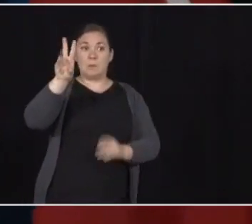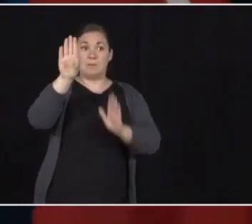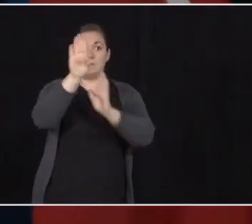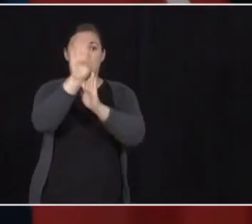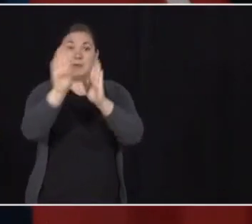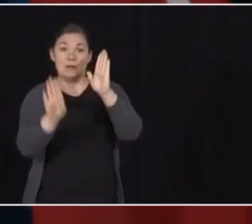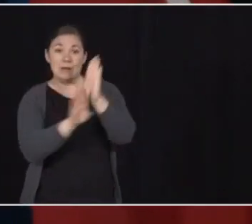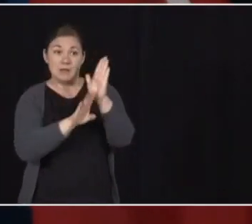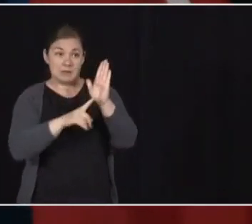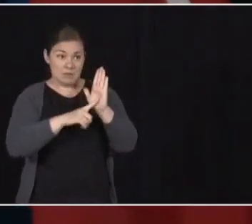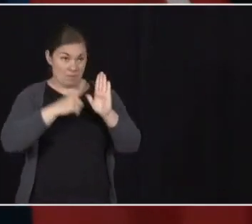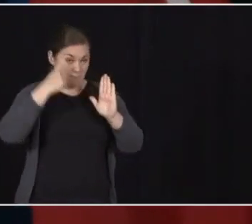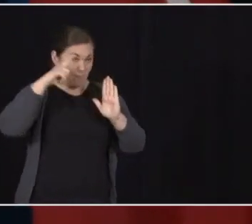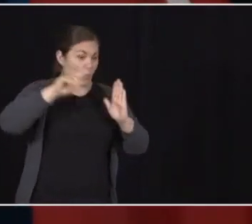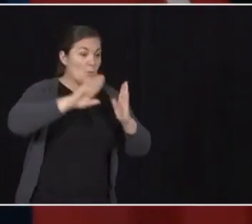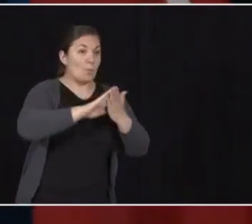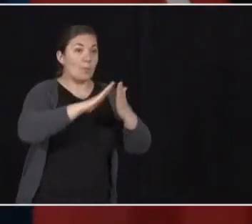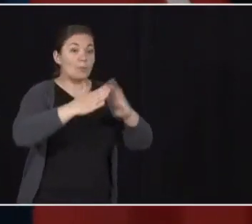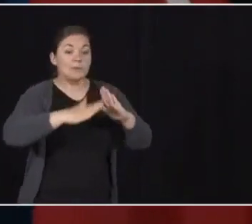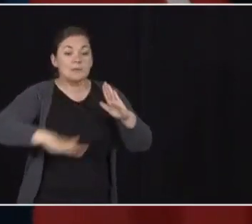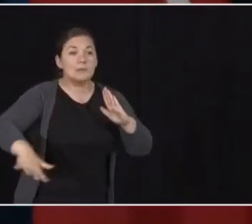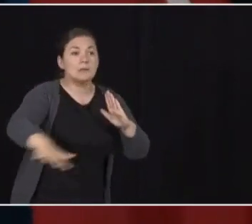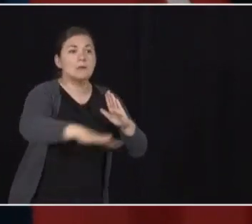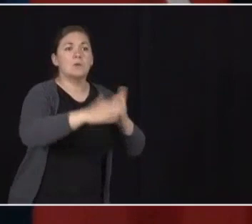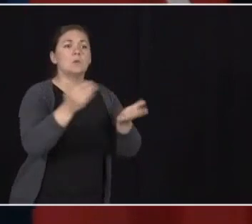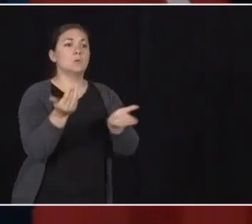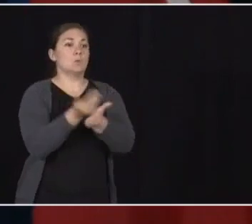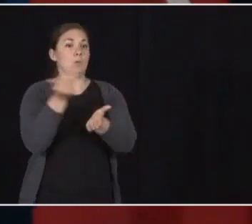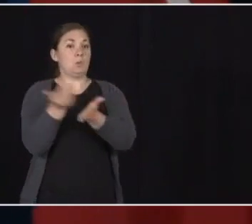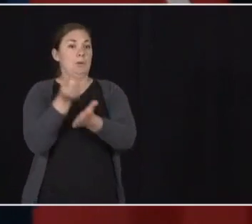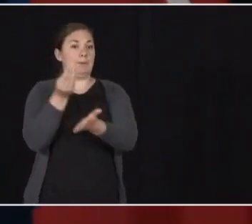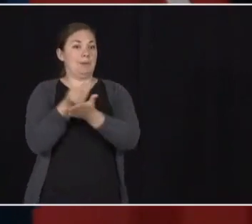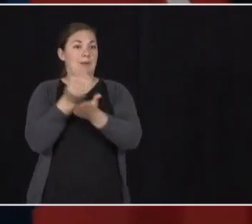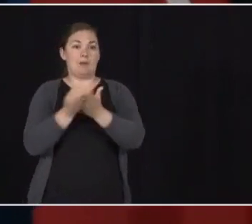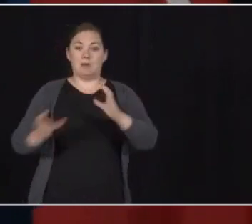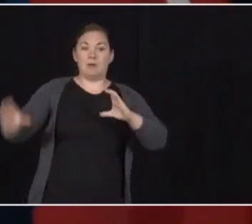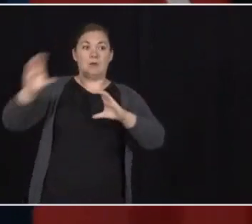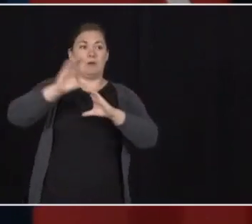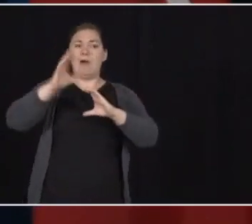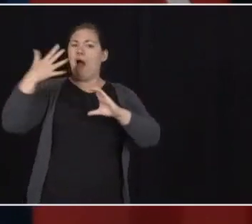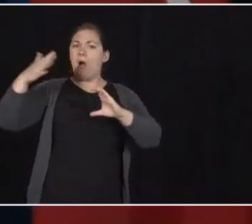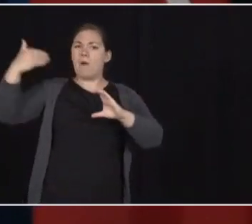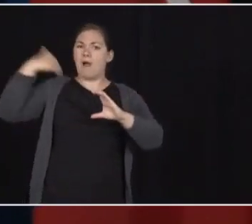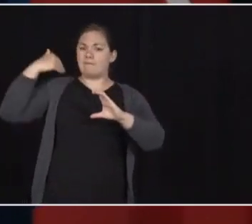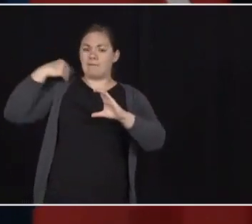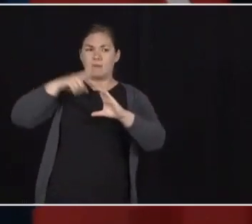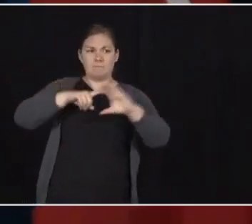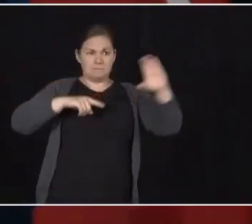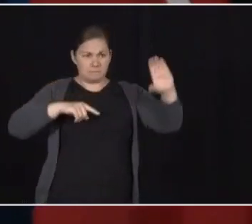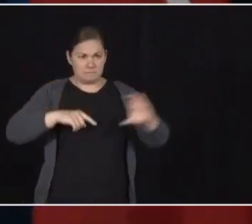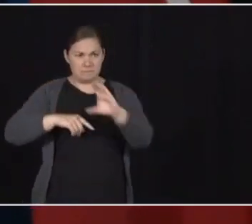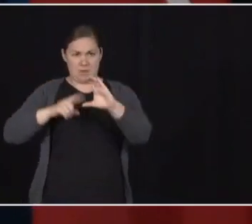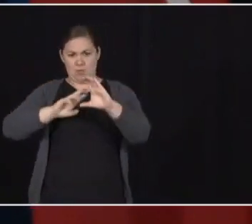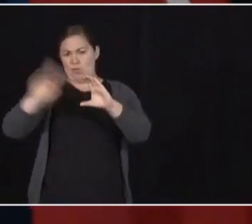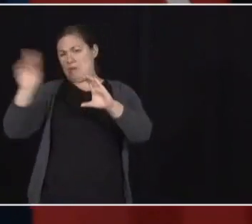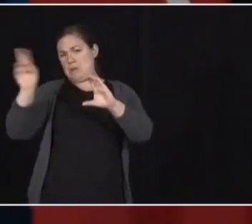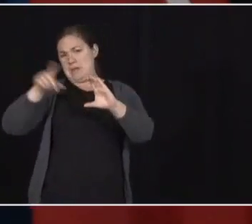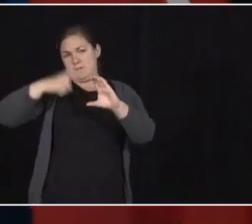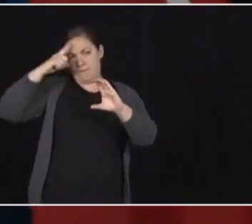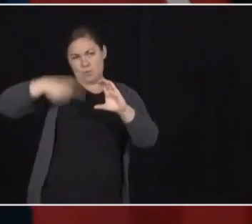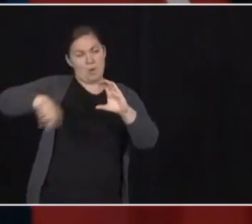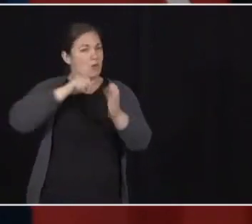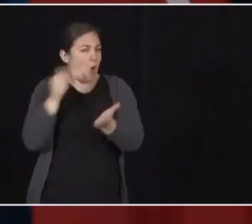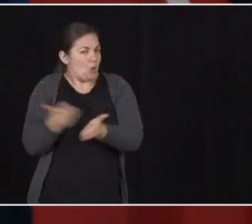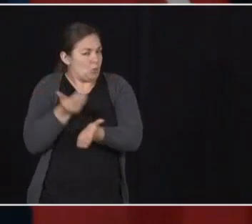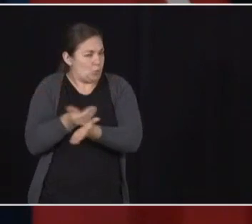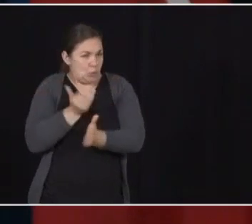but that's not new money. It was money already allocated for the municipalities. Yep. And he said time and time again